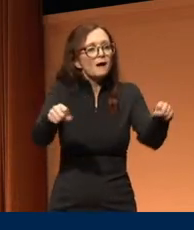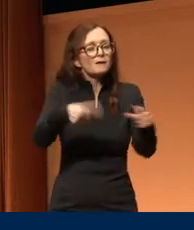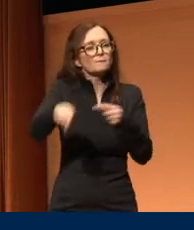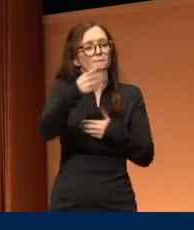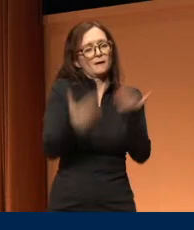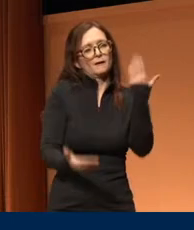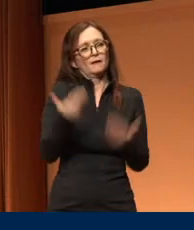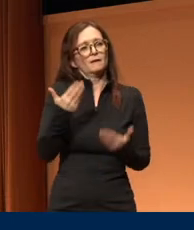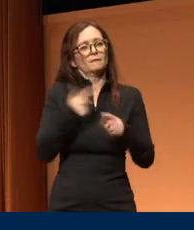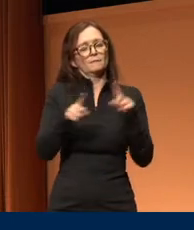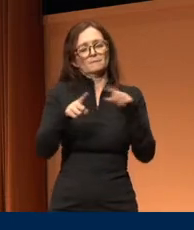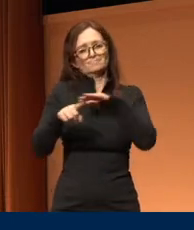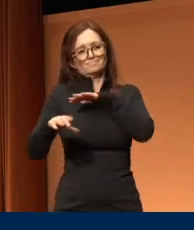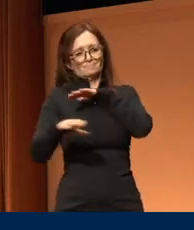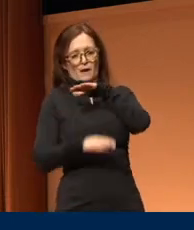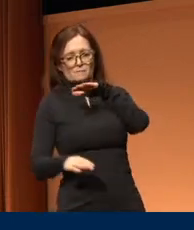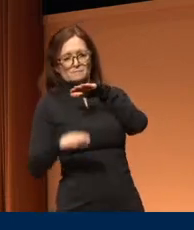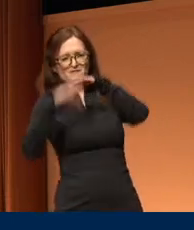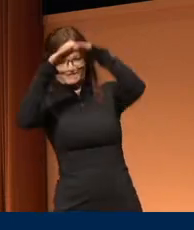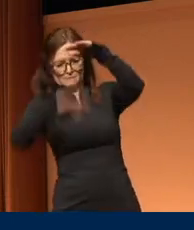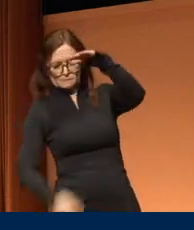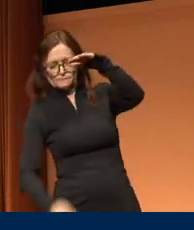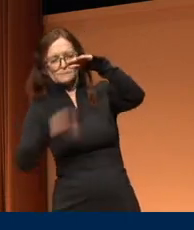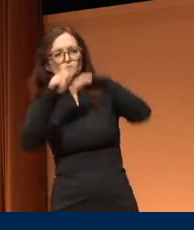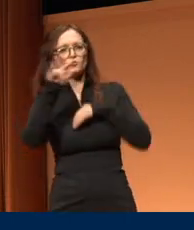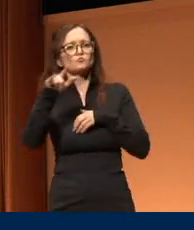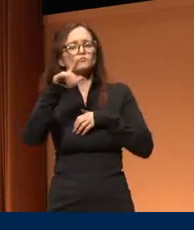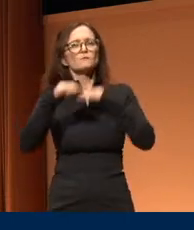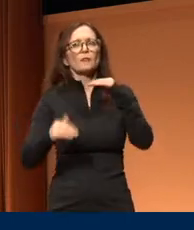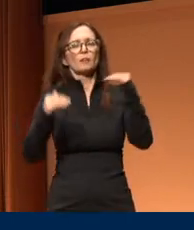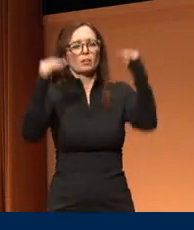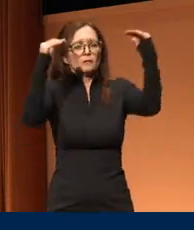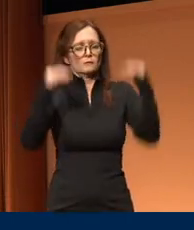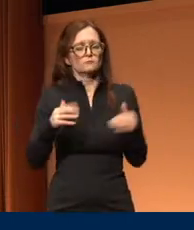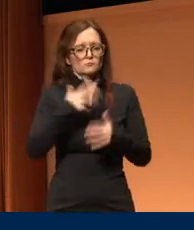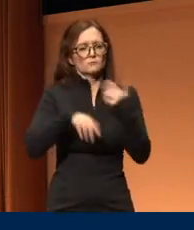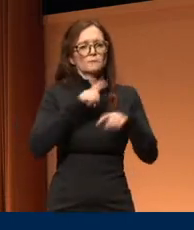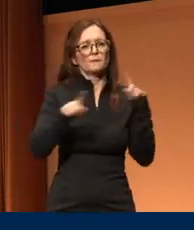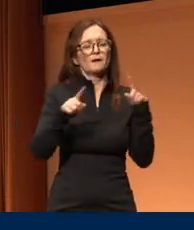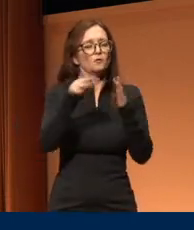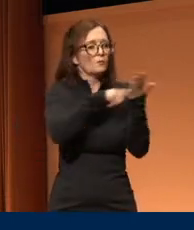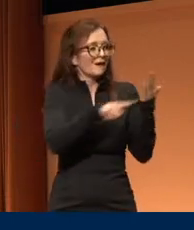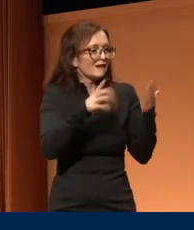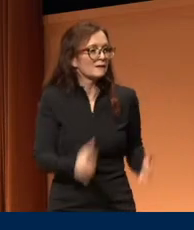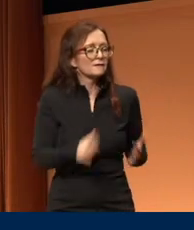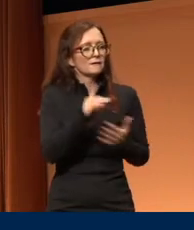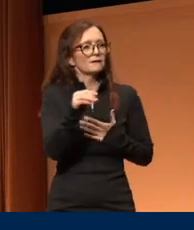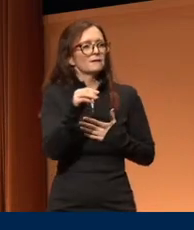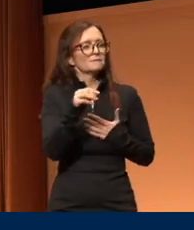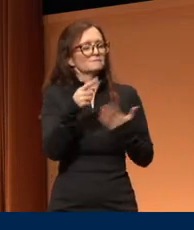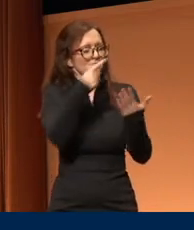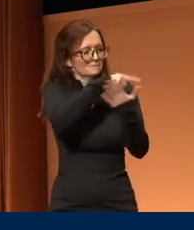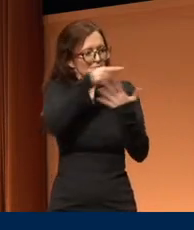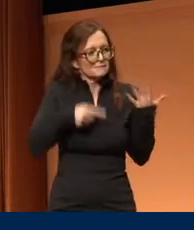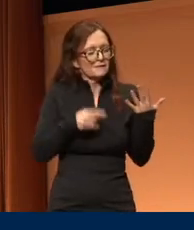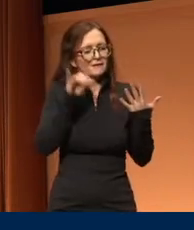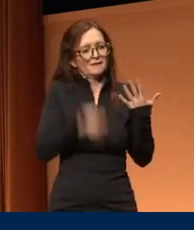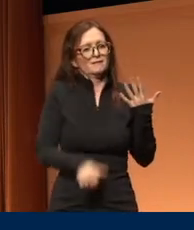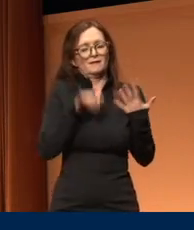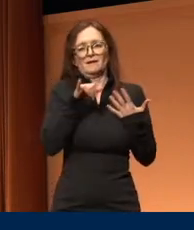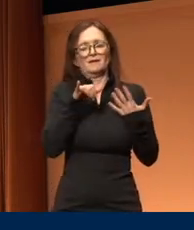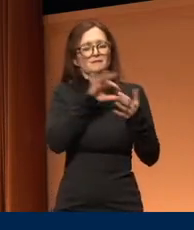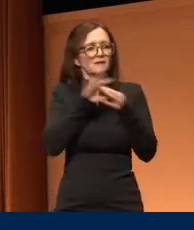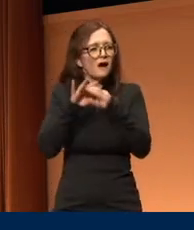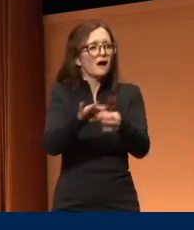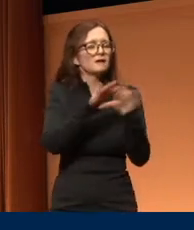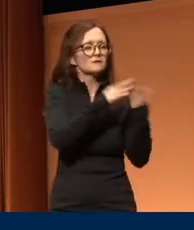may end up at the bottom of the social ladder. Other critics have often pointed out such authors bracket the ties of community and the